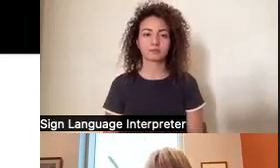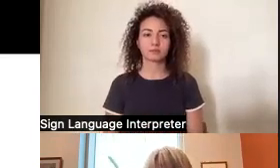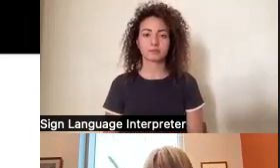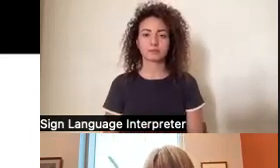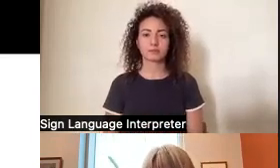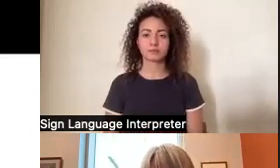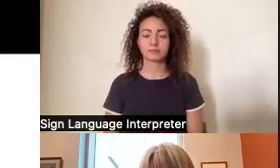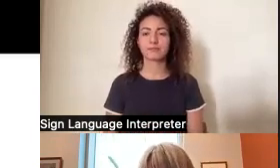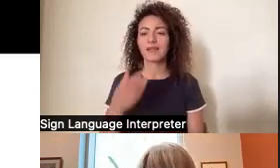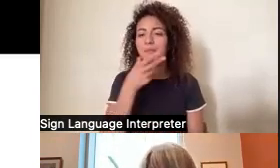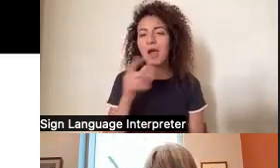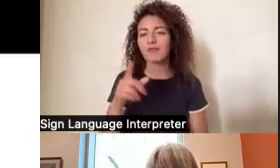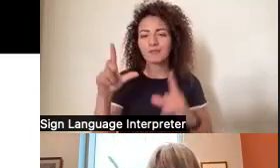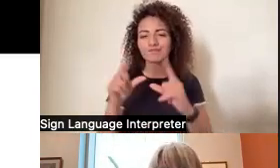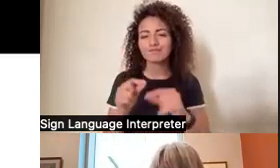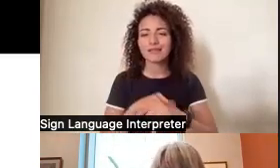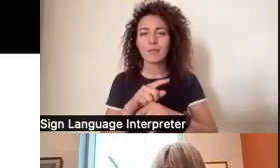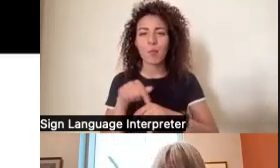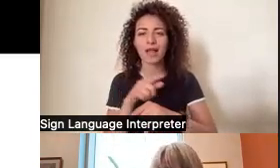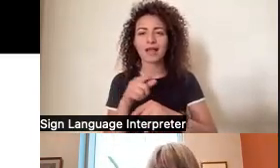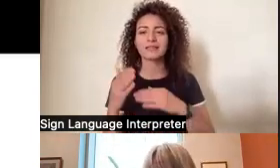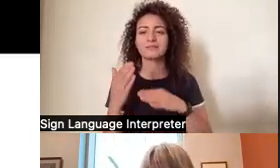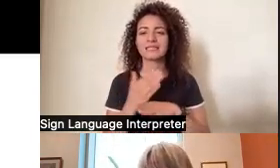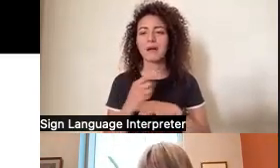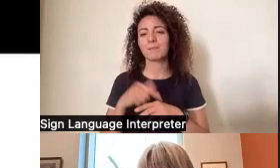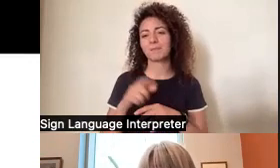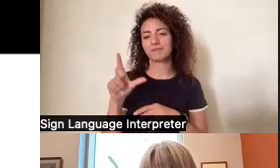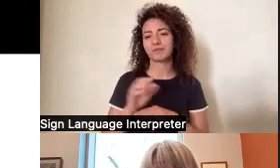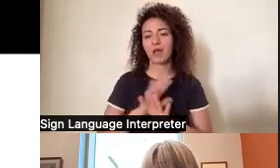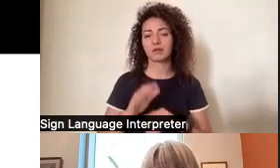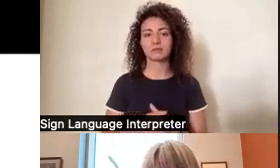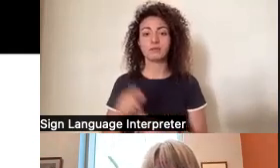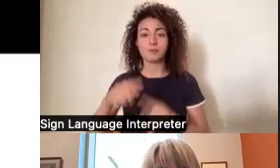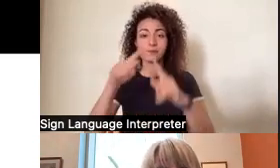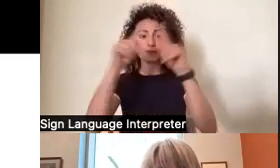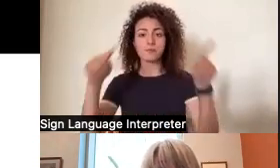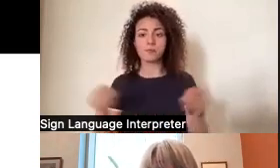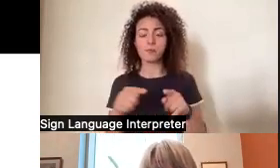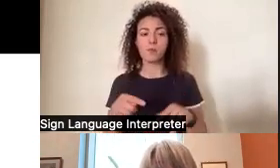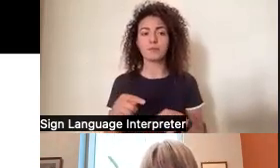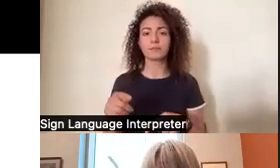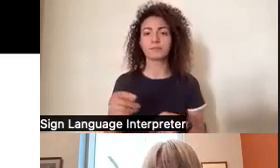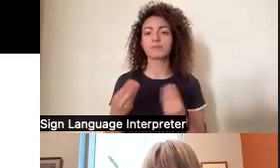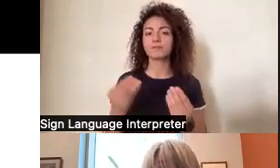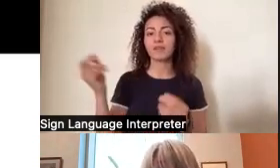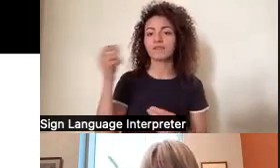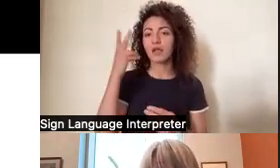Rachel, if you could wrap up, that would be great. Thank you. Yeah. So this slide just encapsulates a number of treaties, declarations,